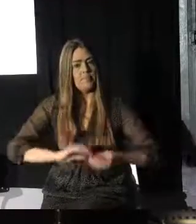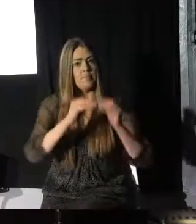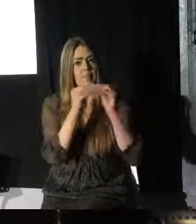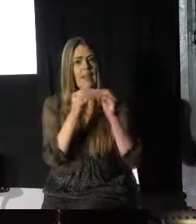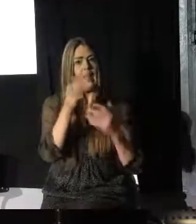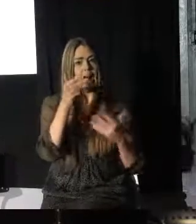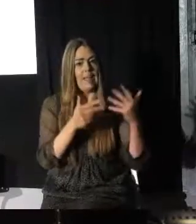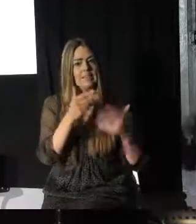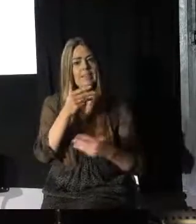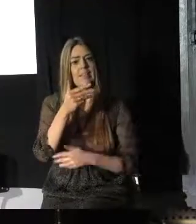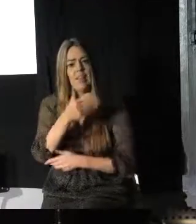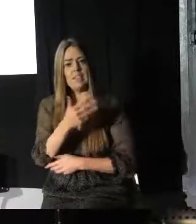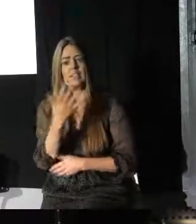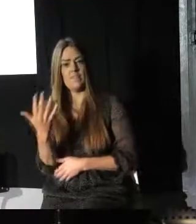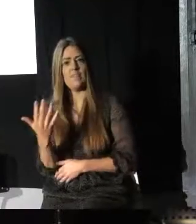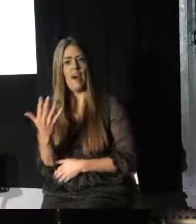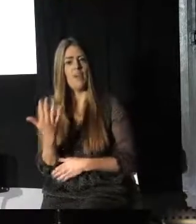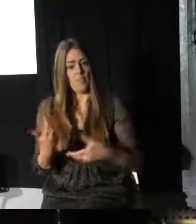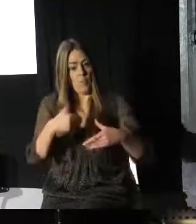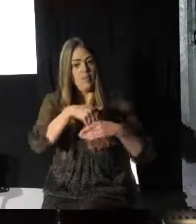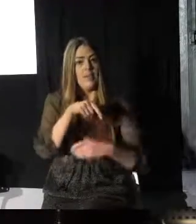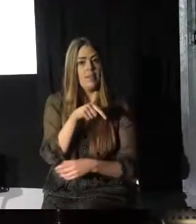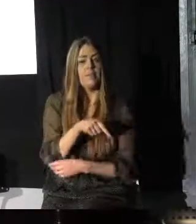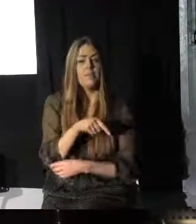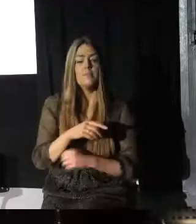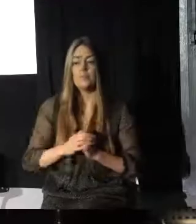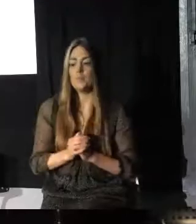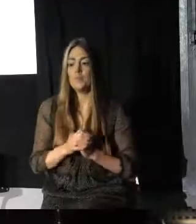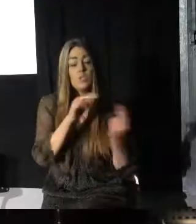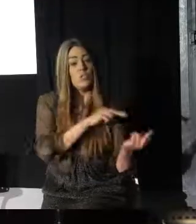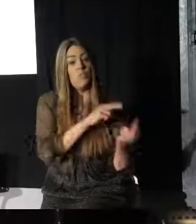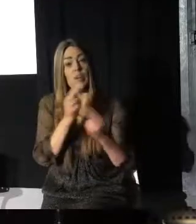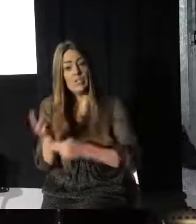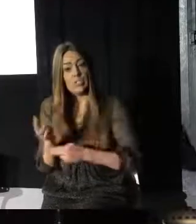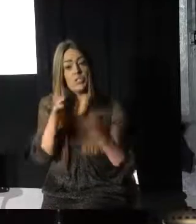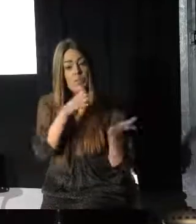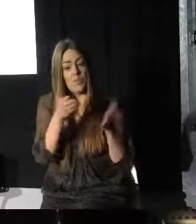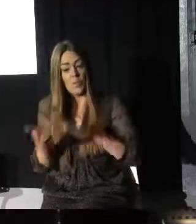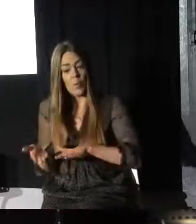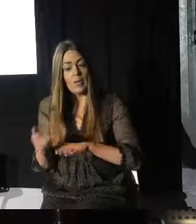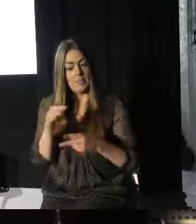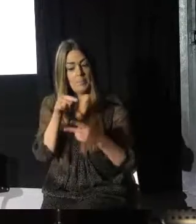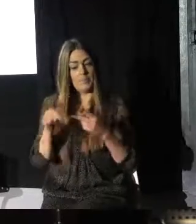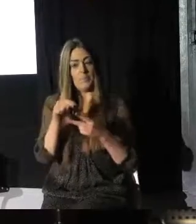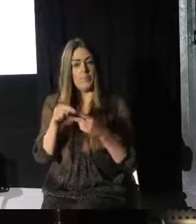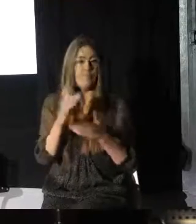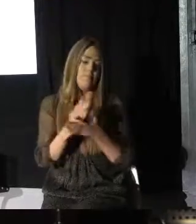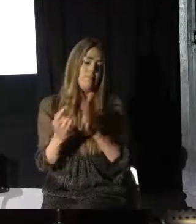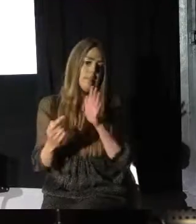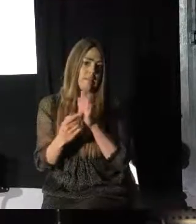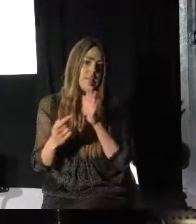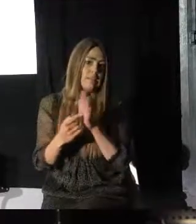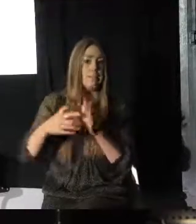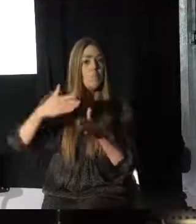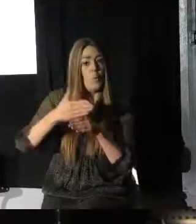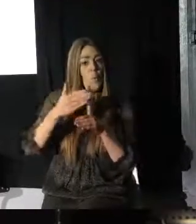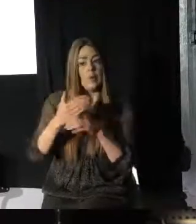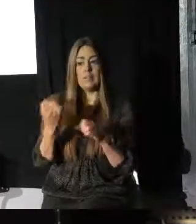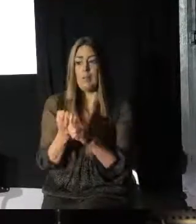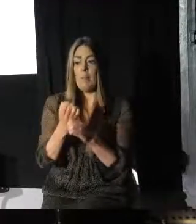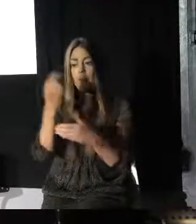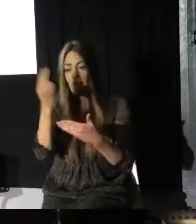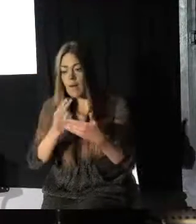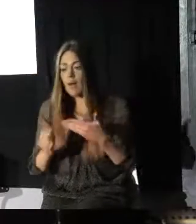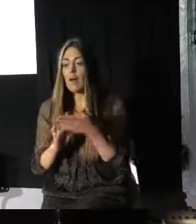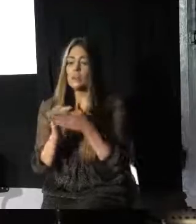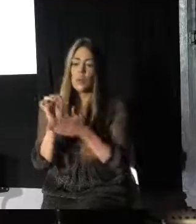1895, falls absolutely as part of that. So restitution and fallism are the necessary work to make art,